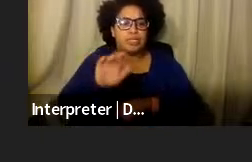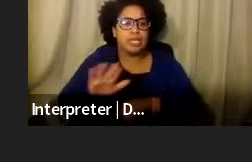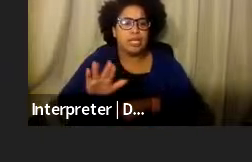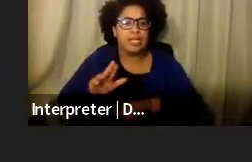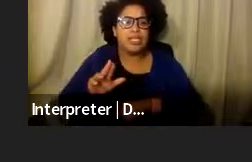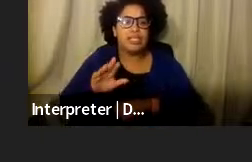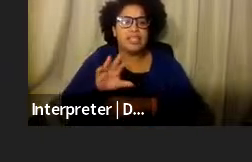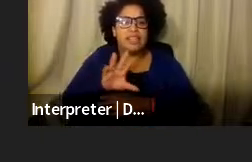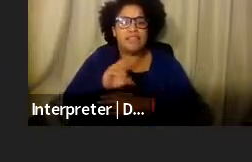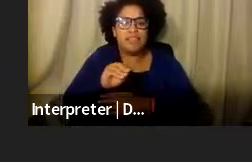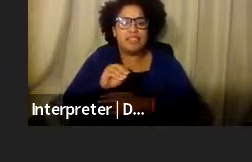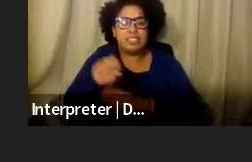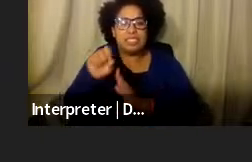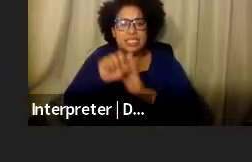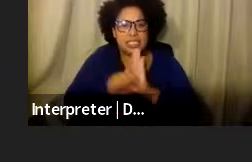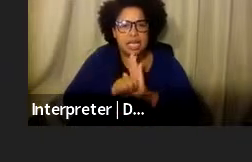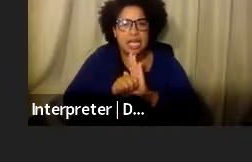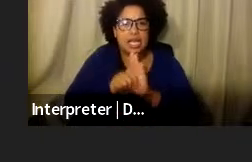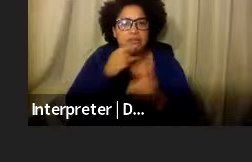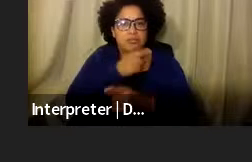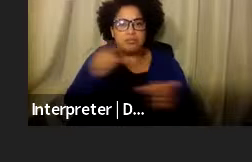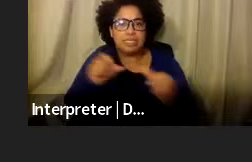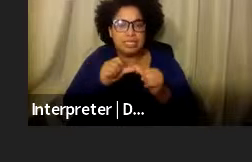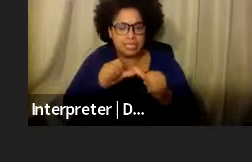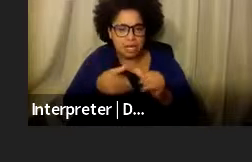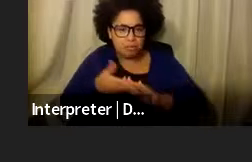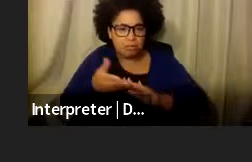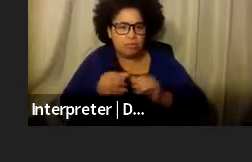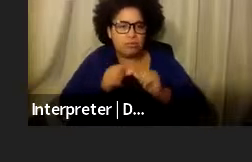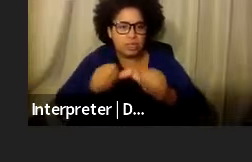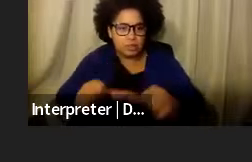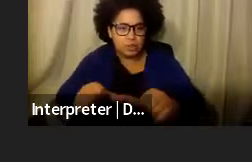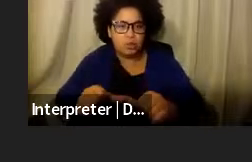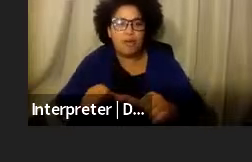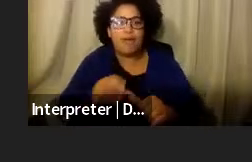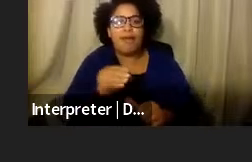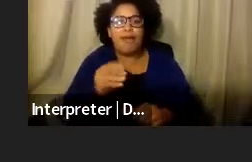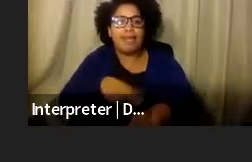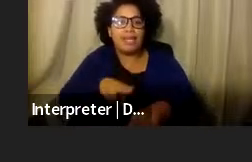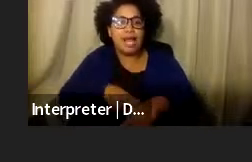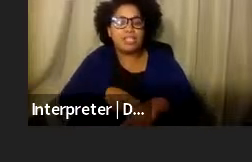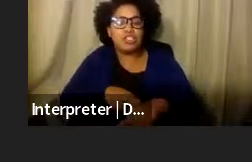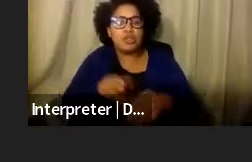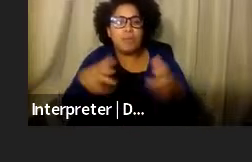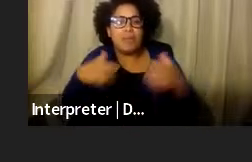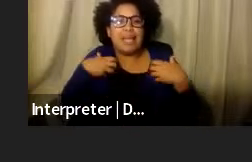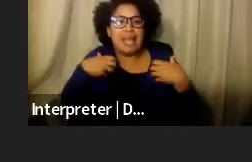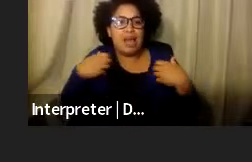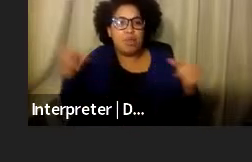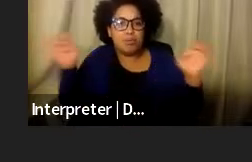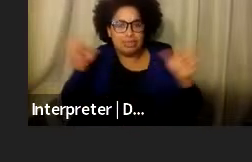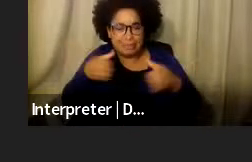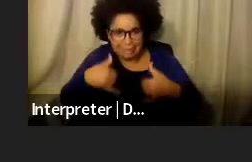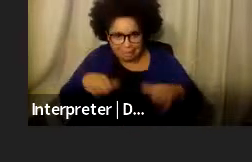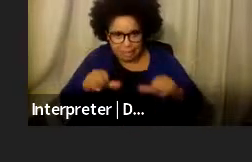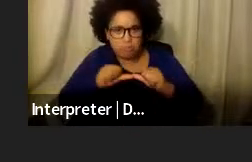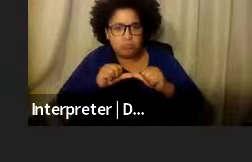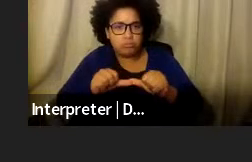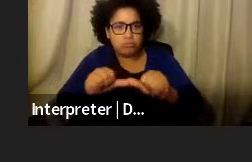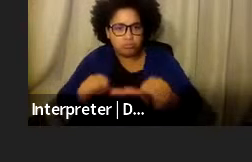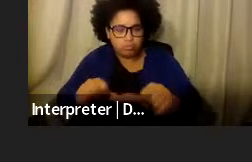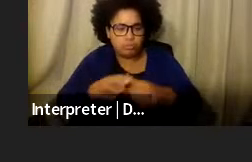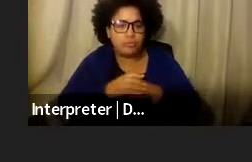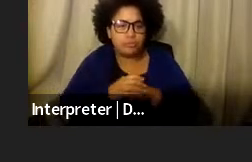COVID 50-state disaster declaration remains in place, and the national public health emergency remains in effect. And that